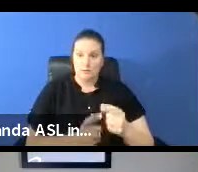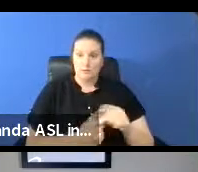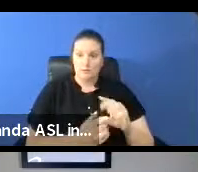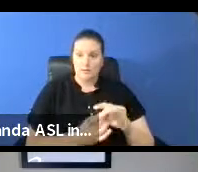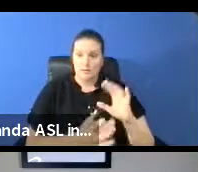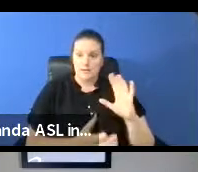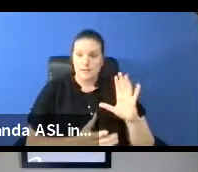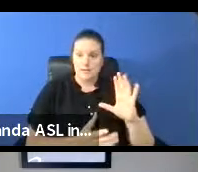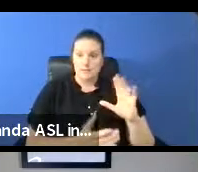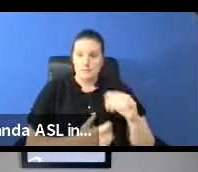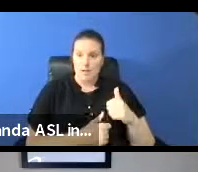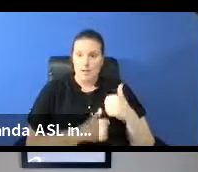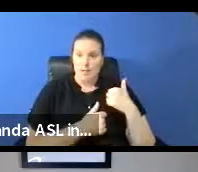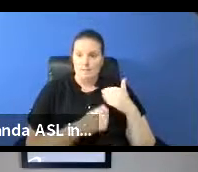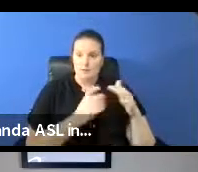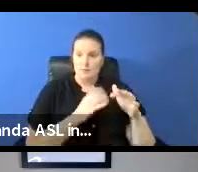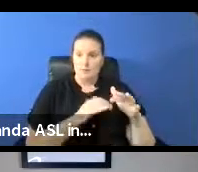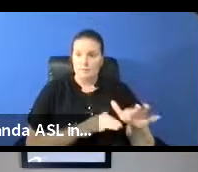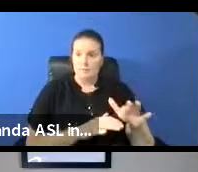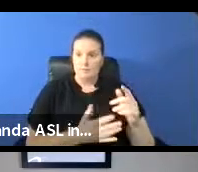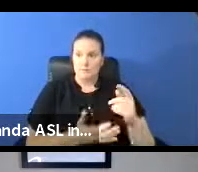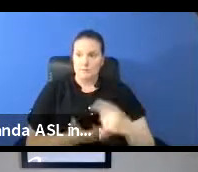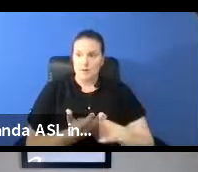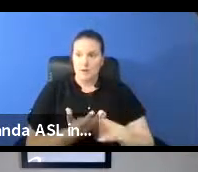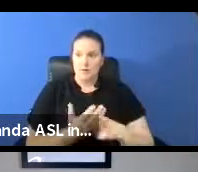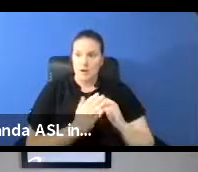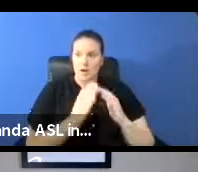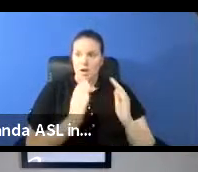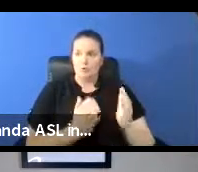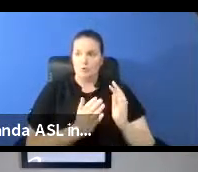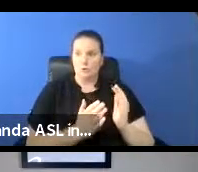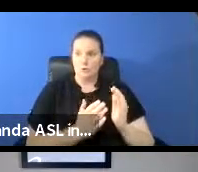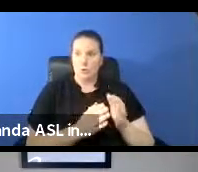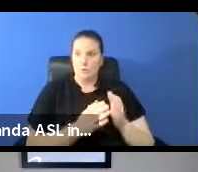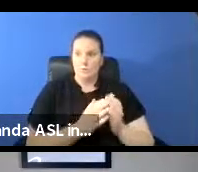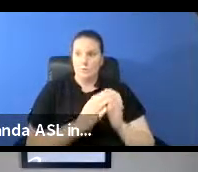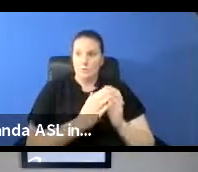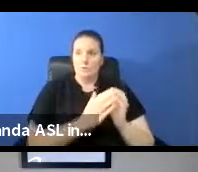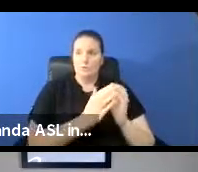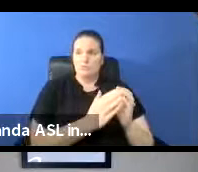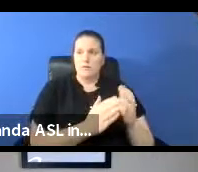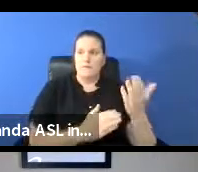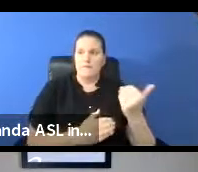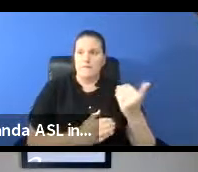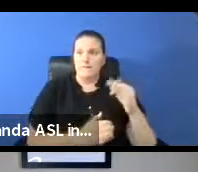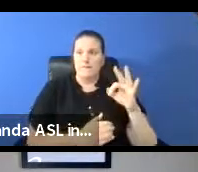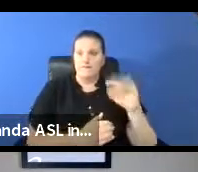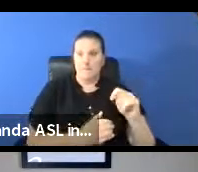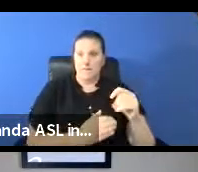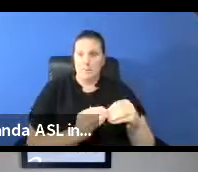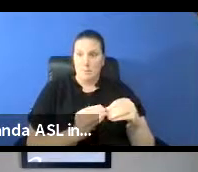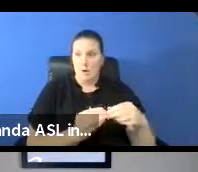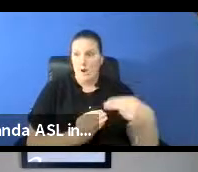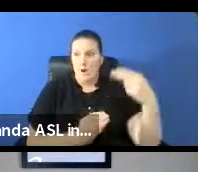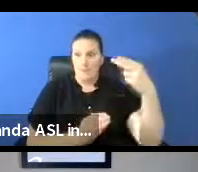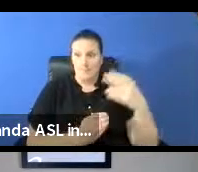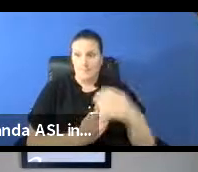I live on the river, and at times our house will float 15 feet higher.